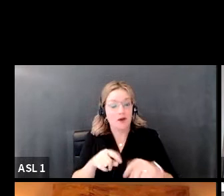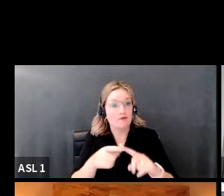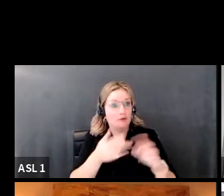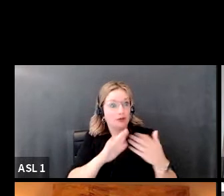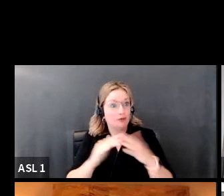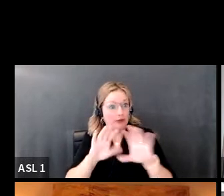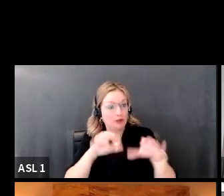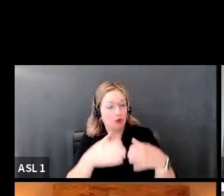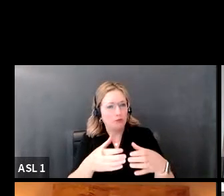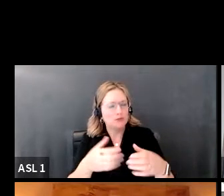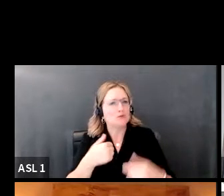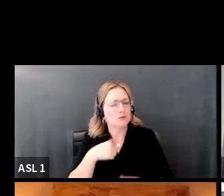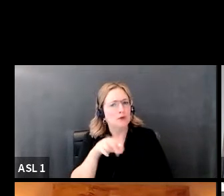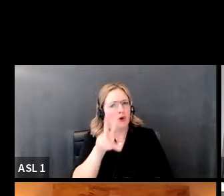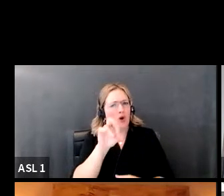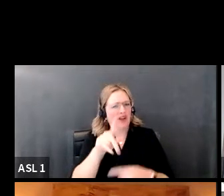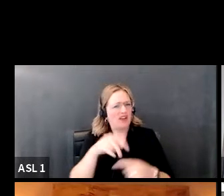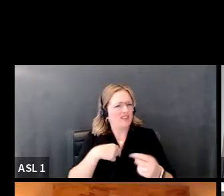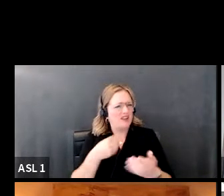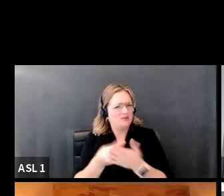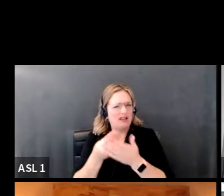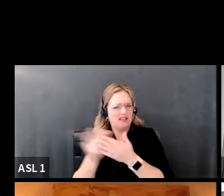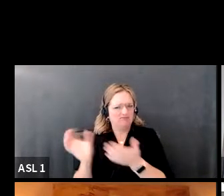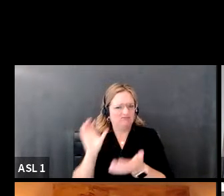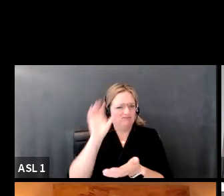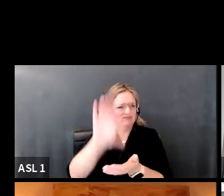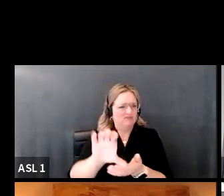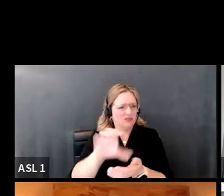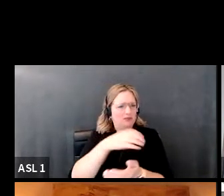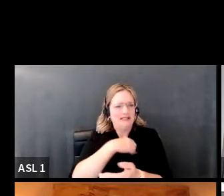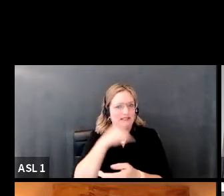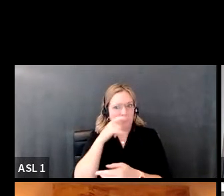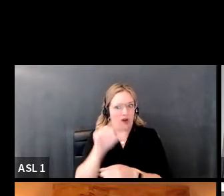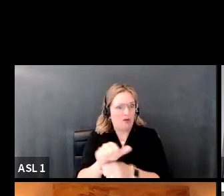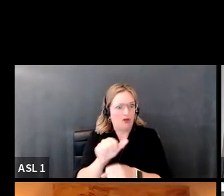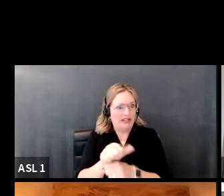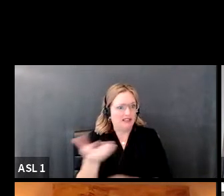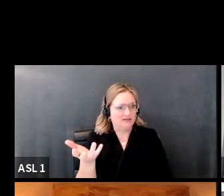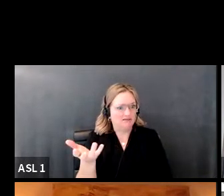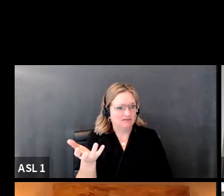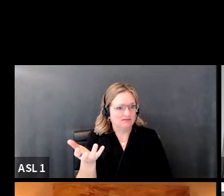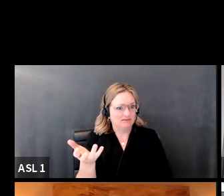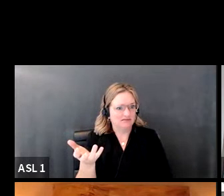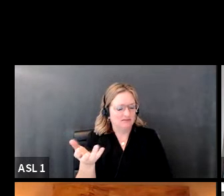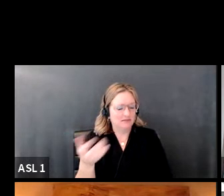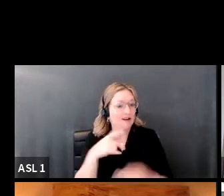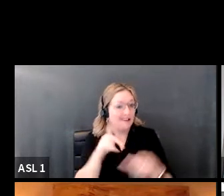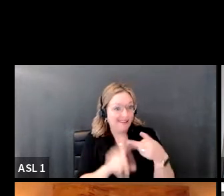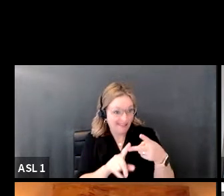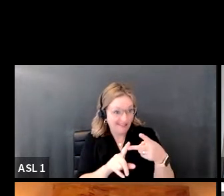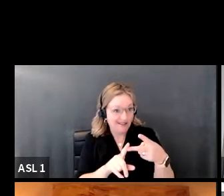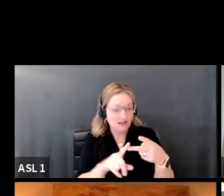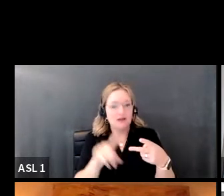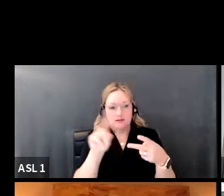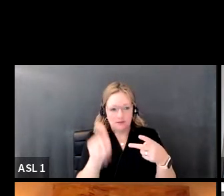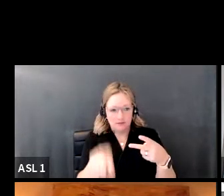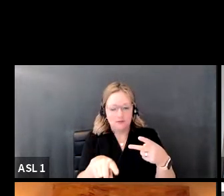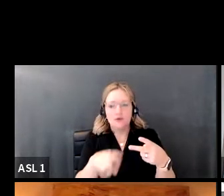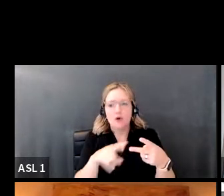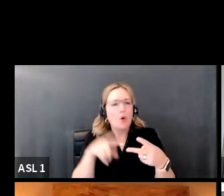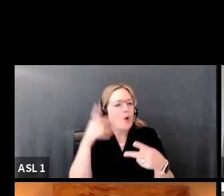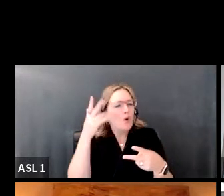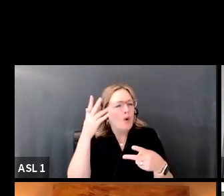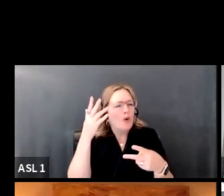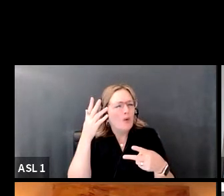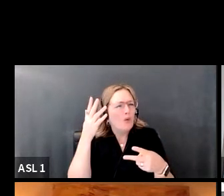to know why is the police being funded if they're not doing the work and i'd also like to know um why why it's so